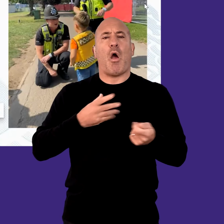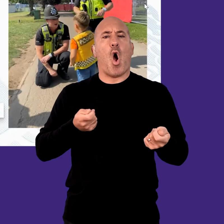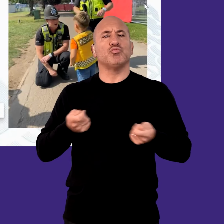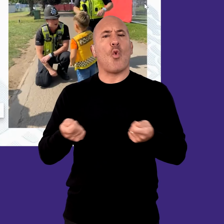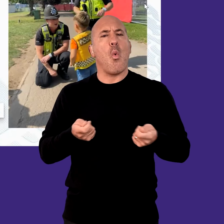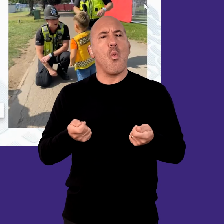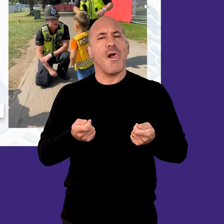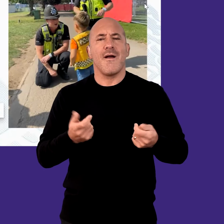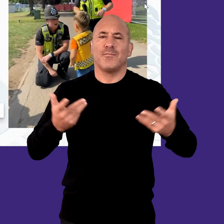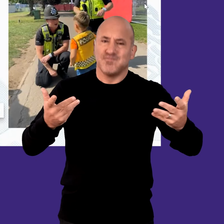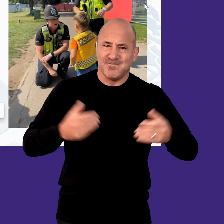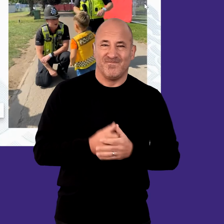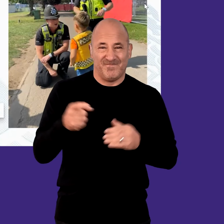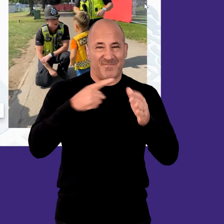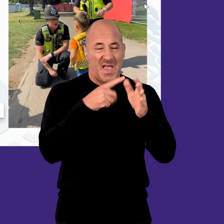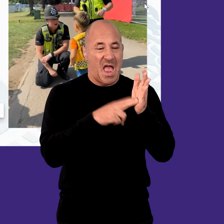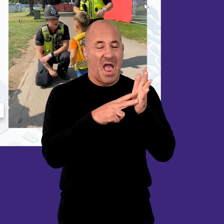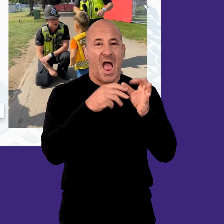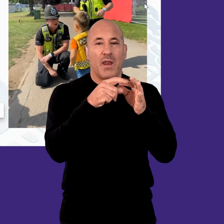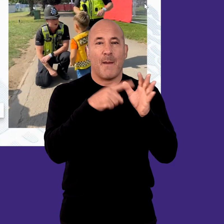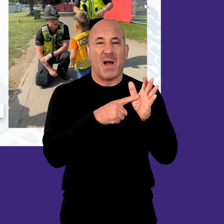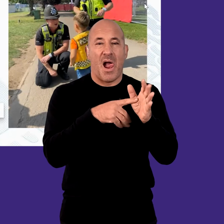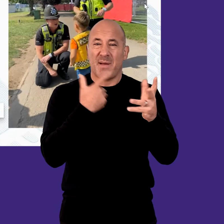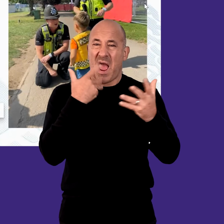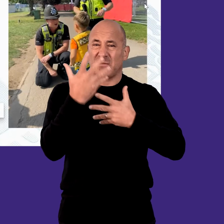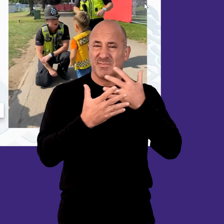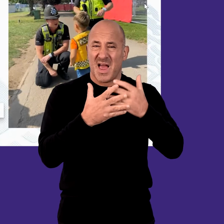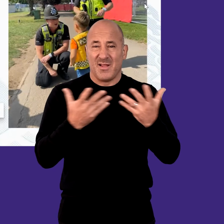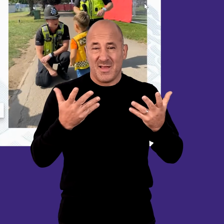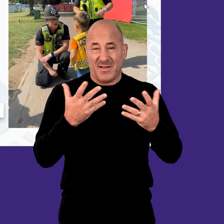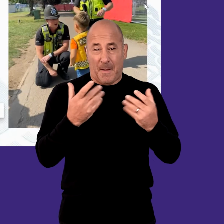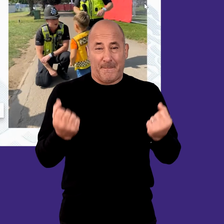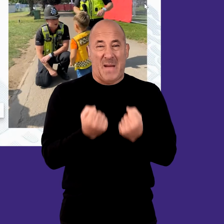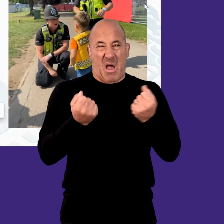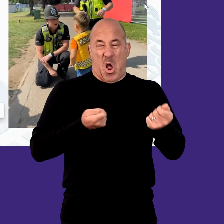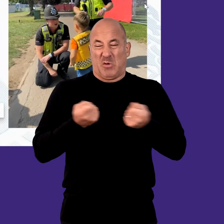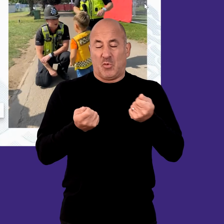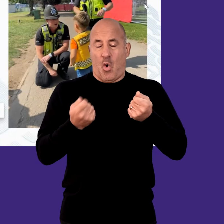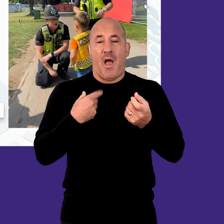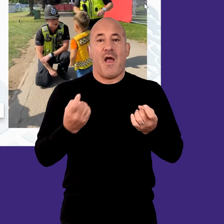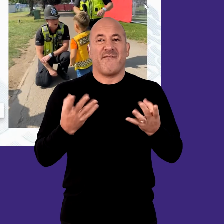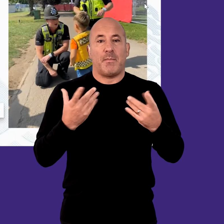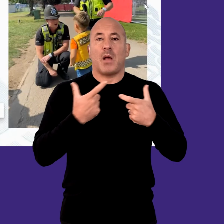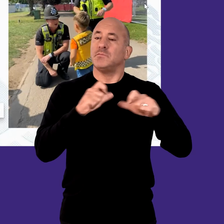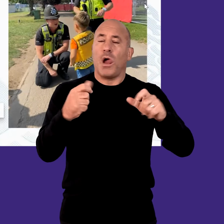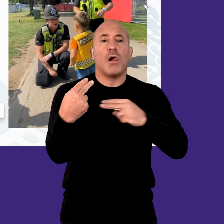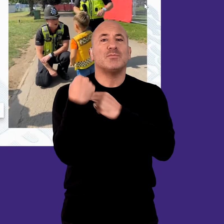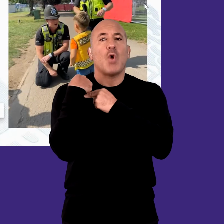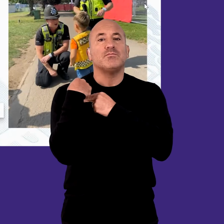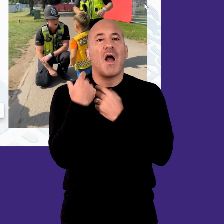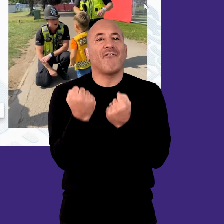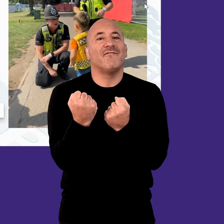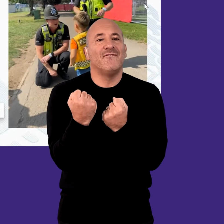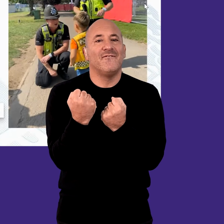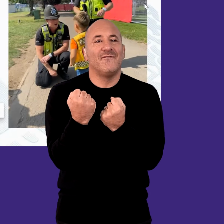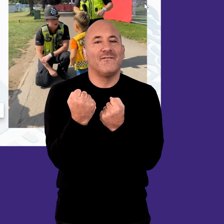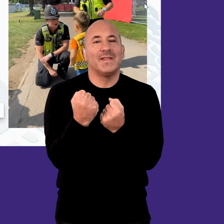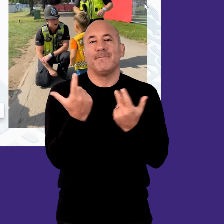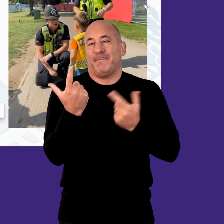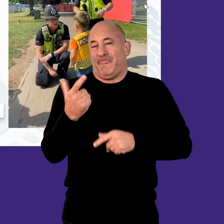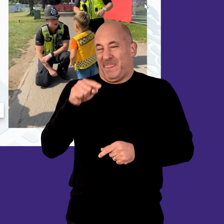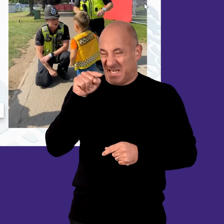as well. The police really like to be in control. And again, this is something that Annabel talked about in terms of, having to give up that power but